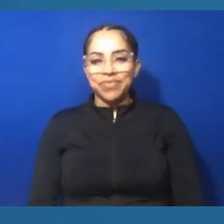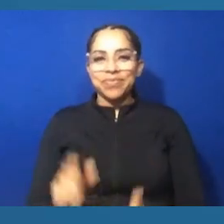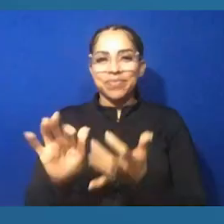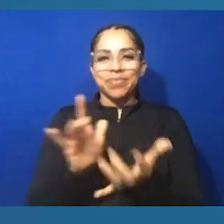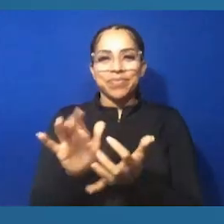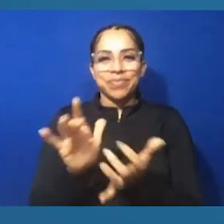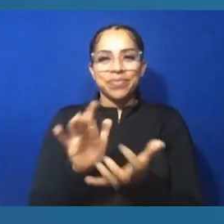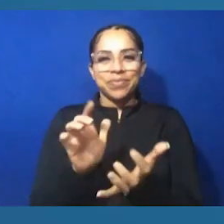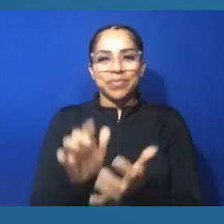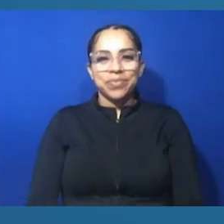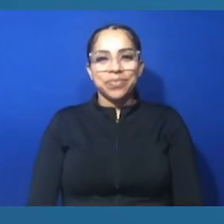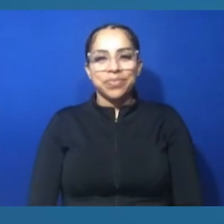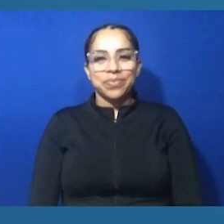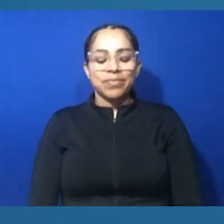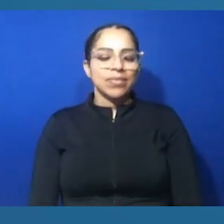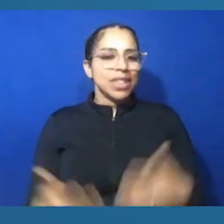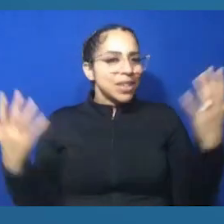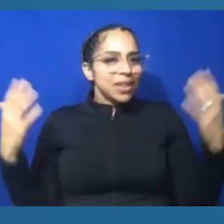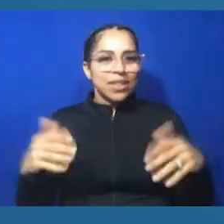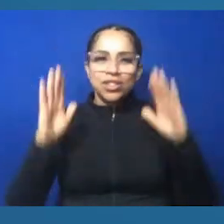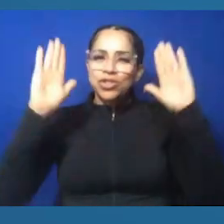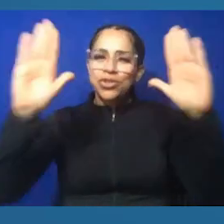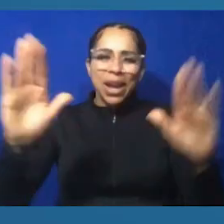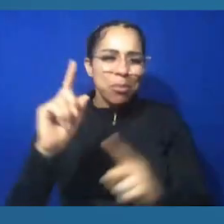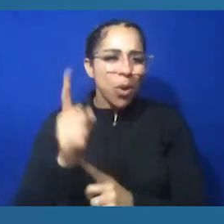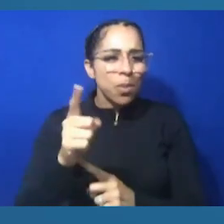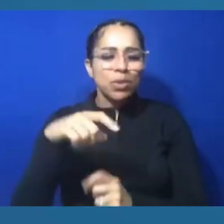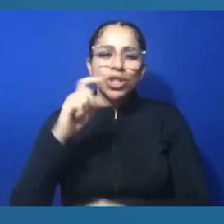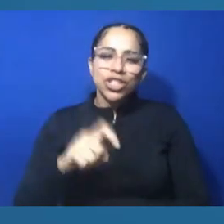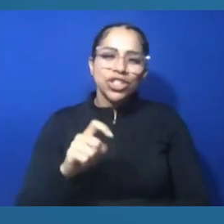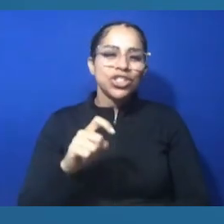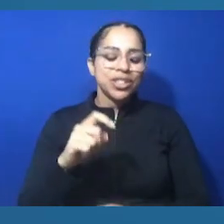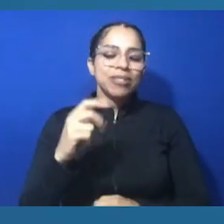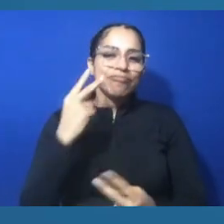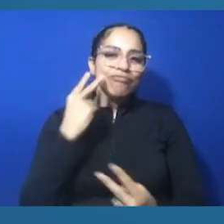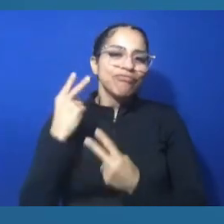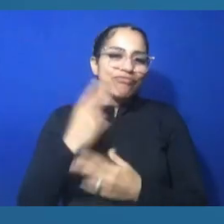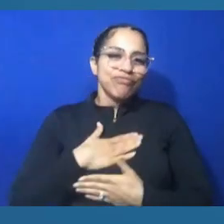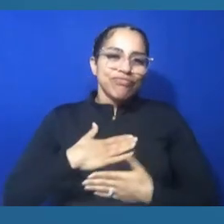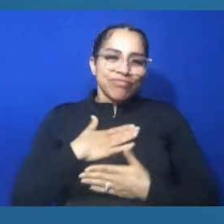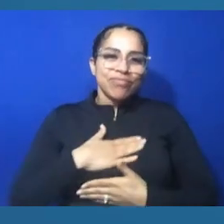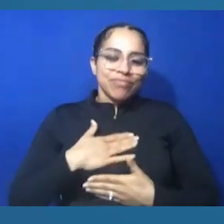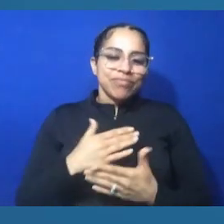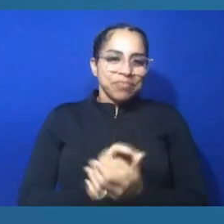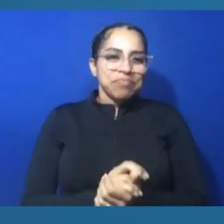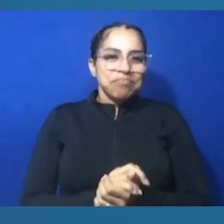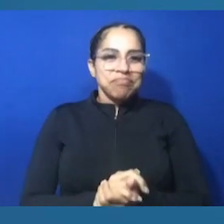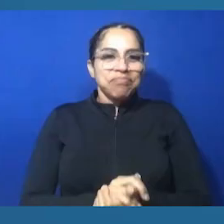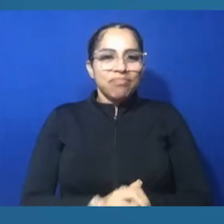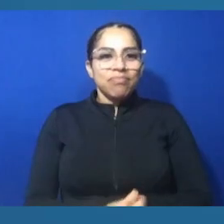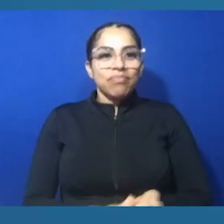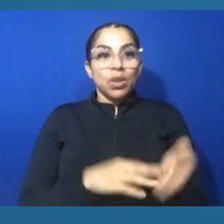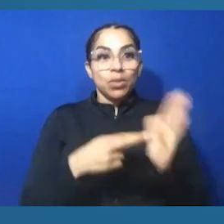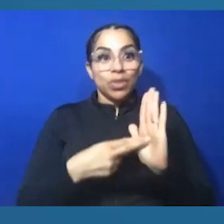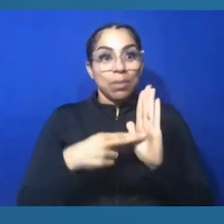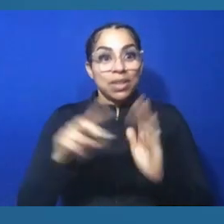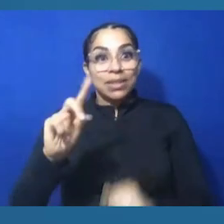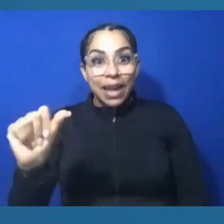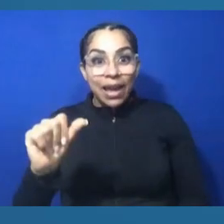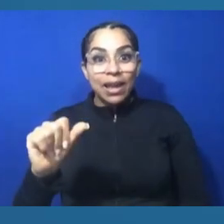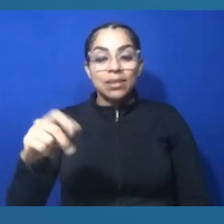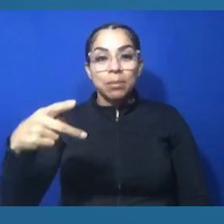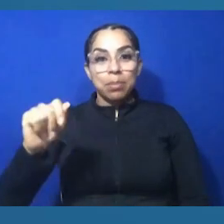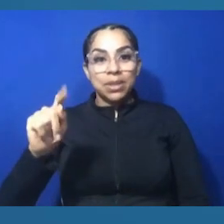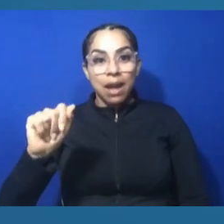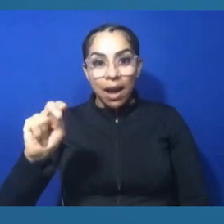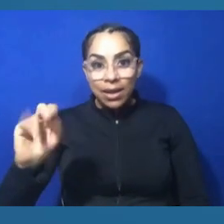But this is a great moment and one that we should relish. And so on behalf of the DAs, Morgan Baton, the executive director, we say thank you. On behalf